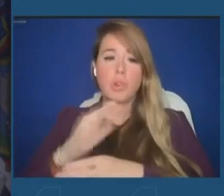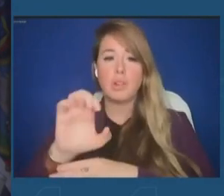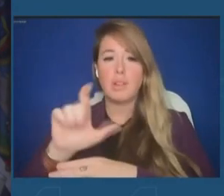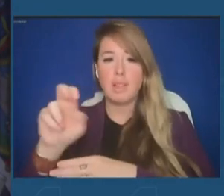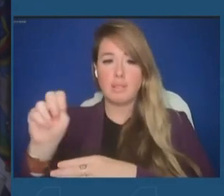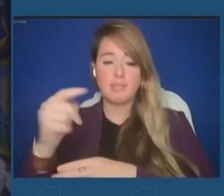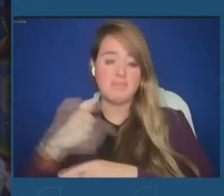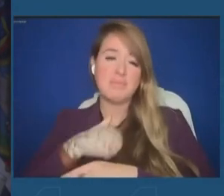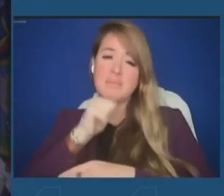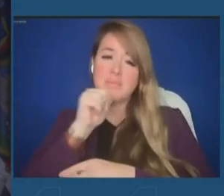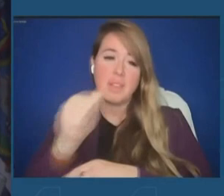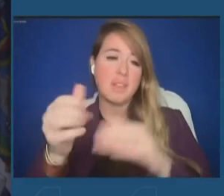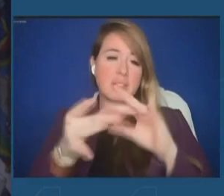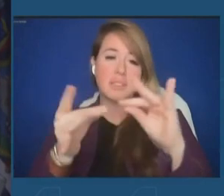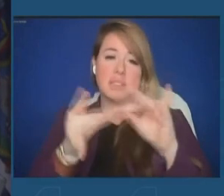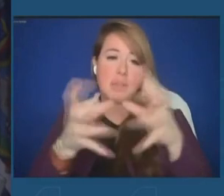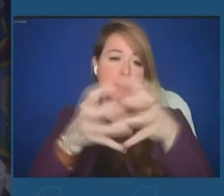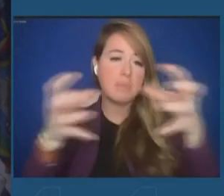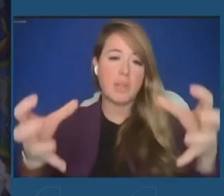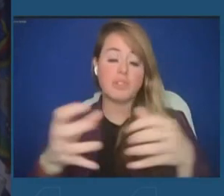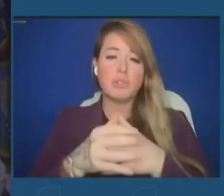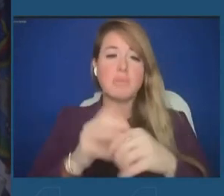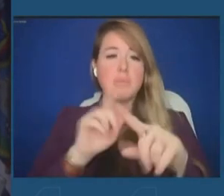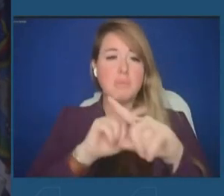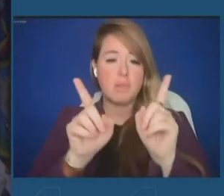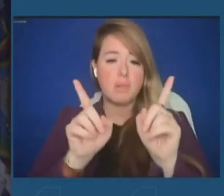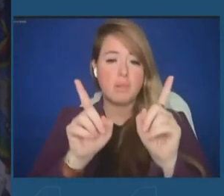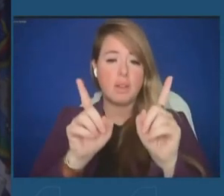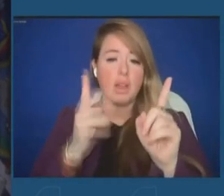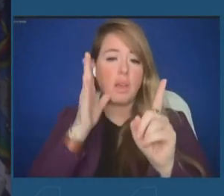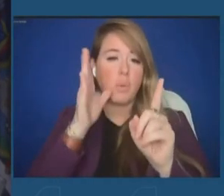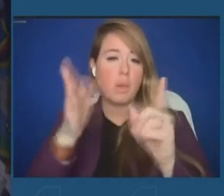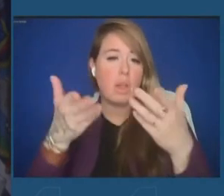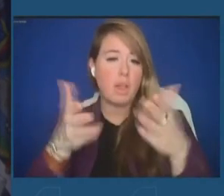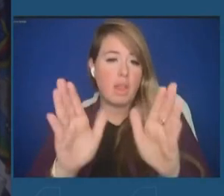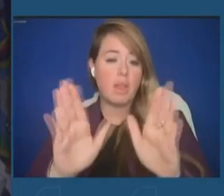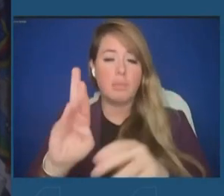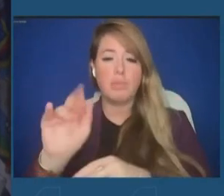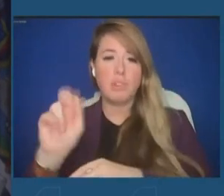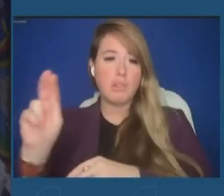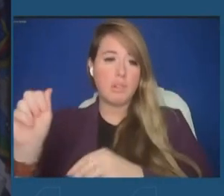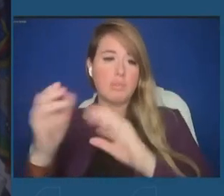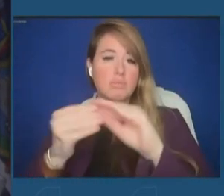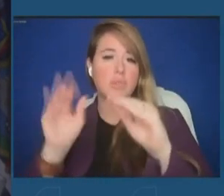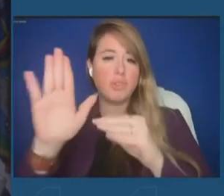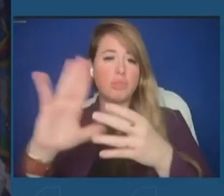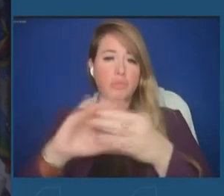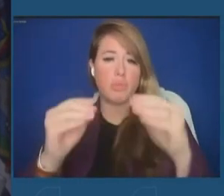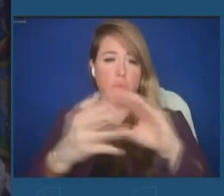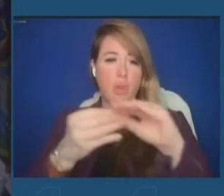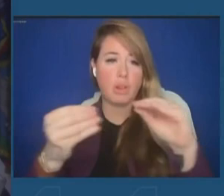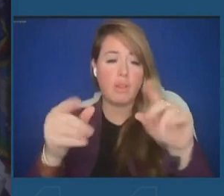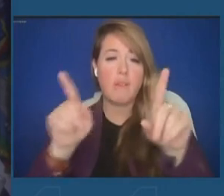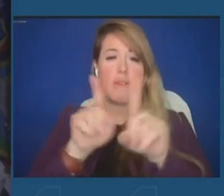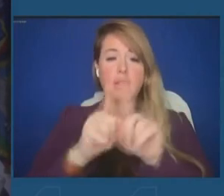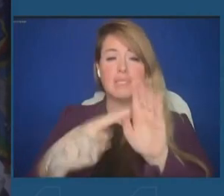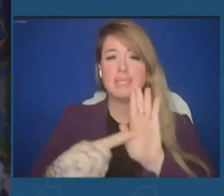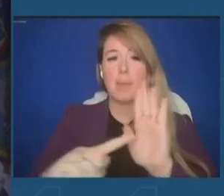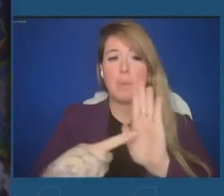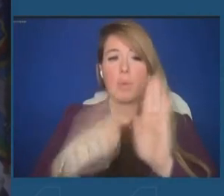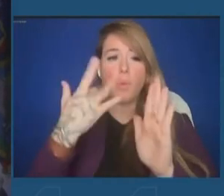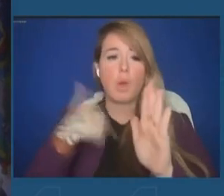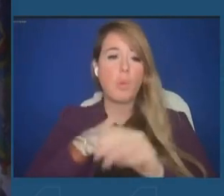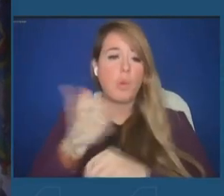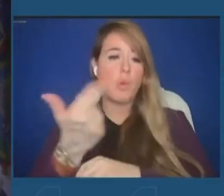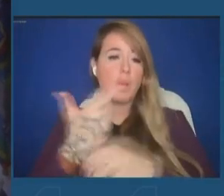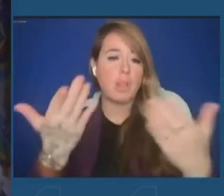not going to say too much, but I'll let Brianna tell her story and as an example of why we're all here.